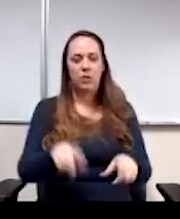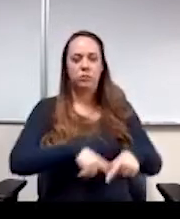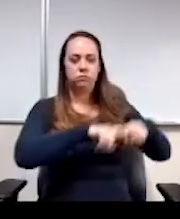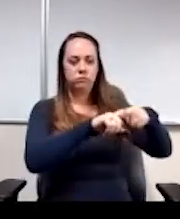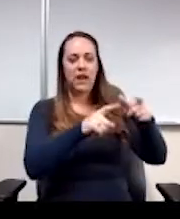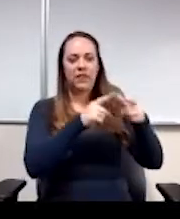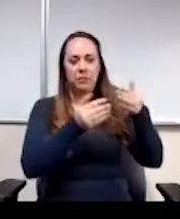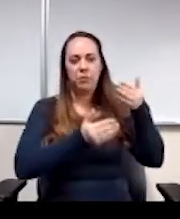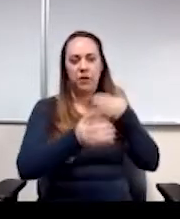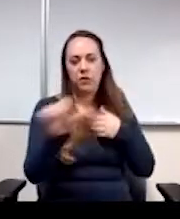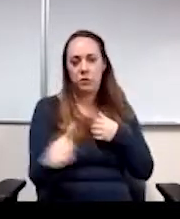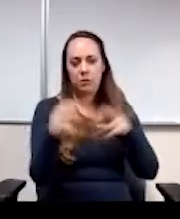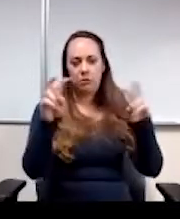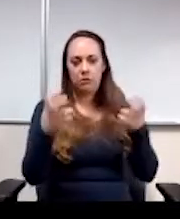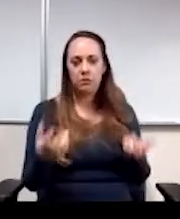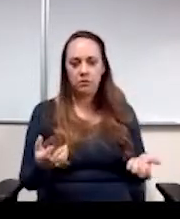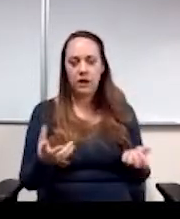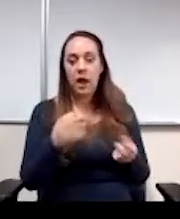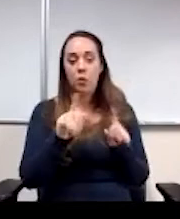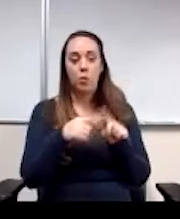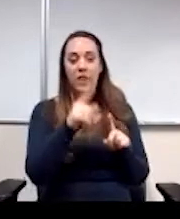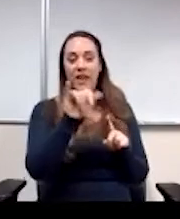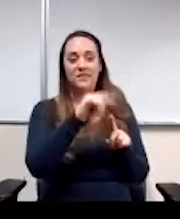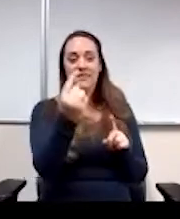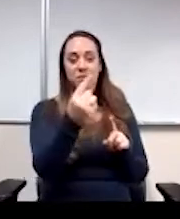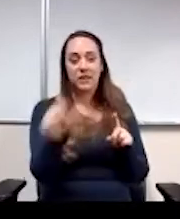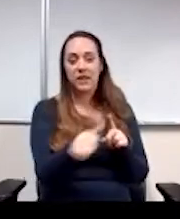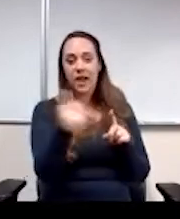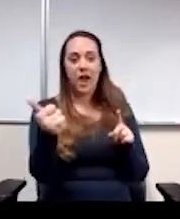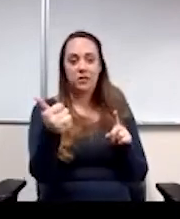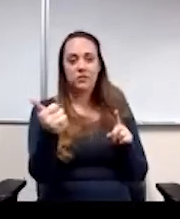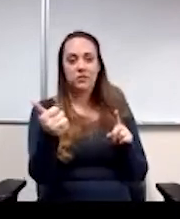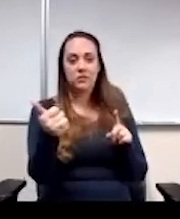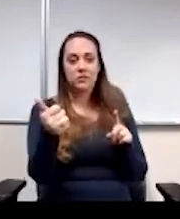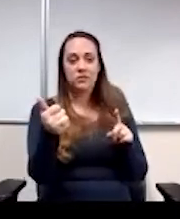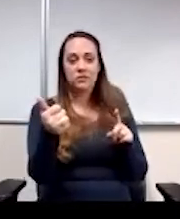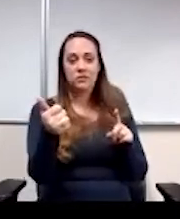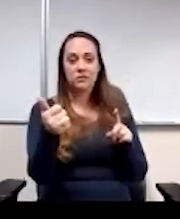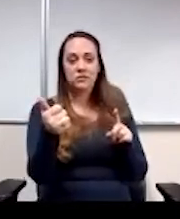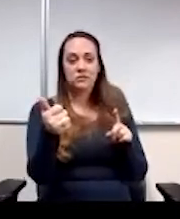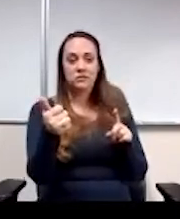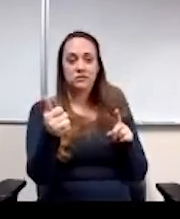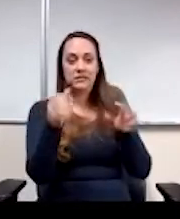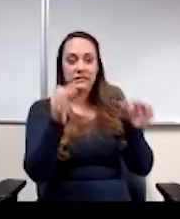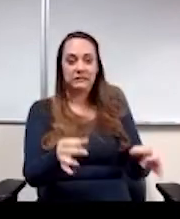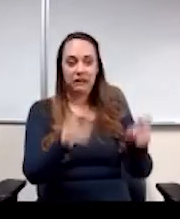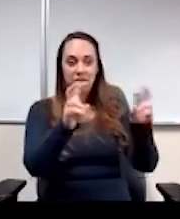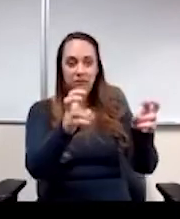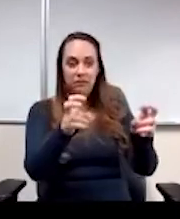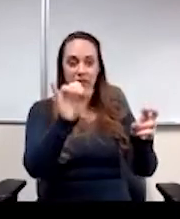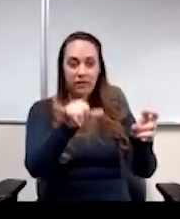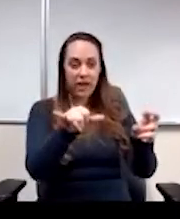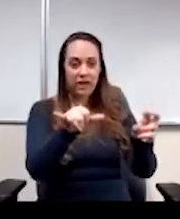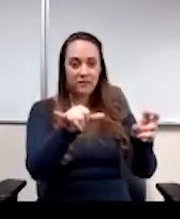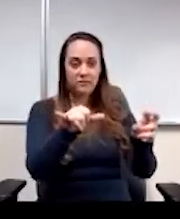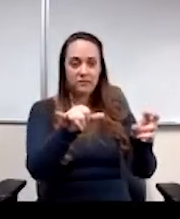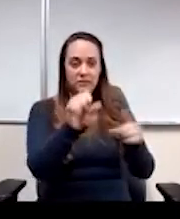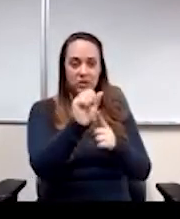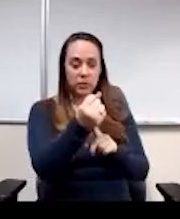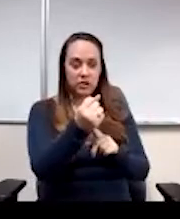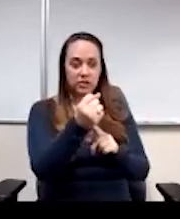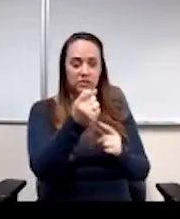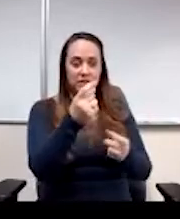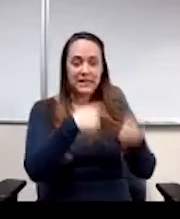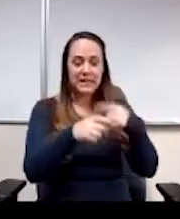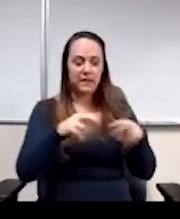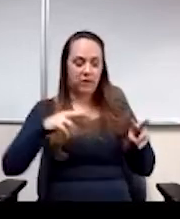like something else. And whenever that something else is, you determine like what that is, then if you can, instead of